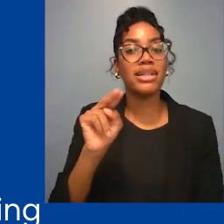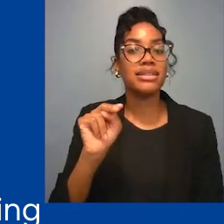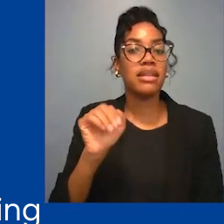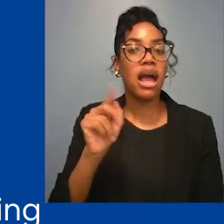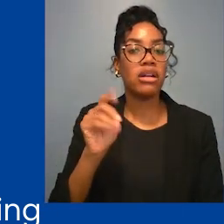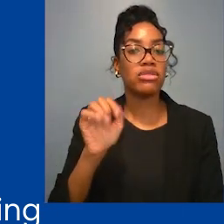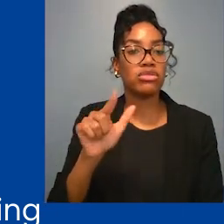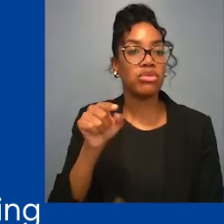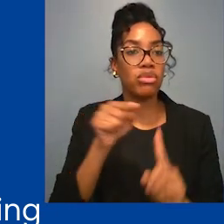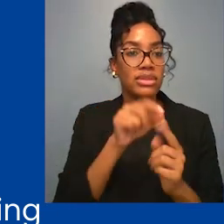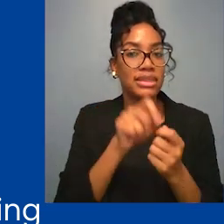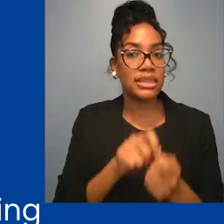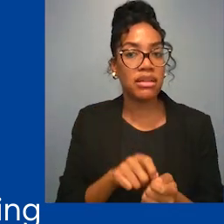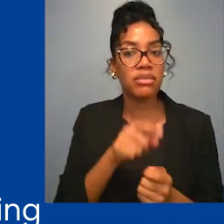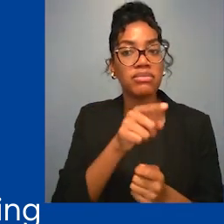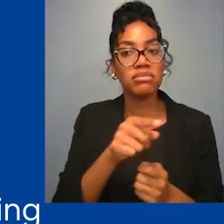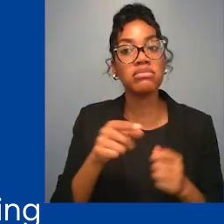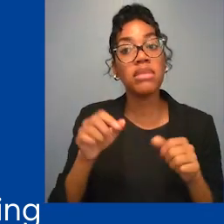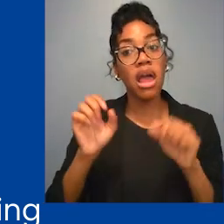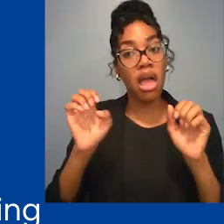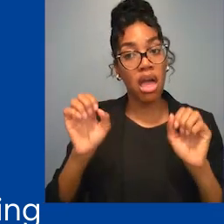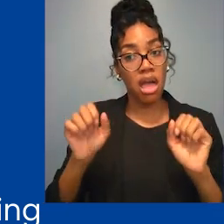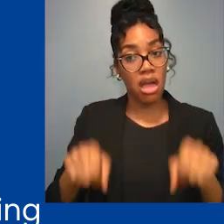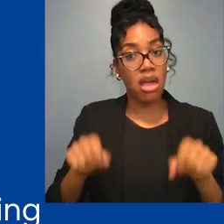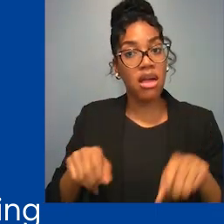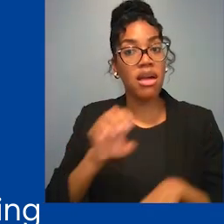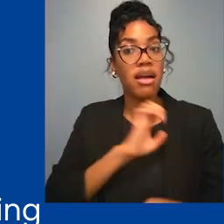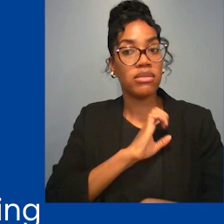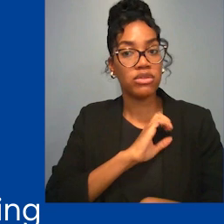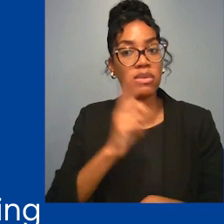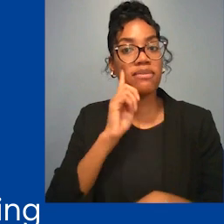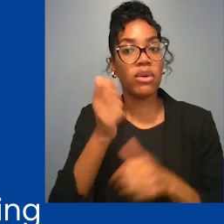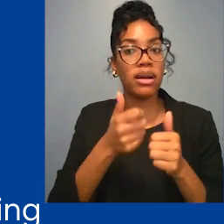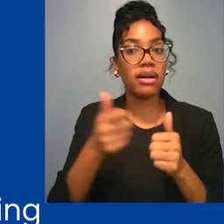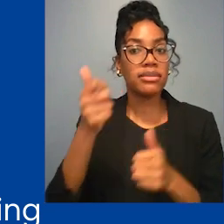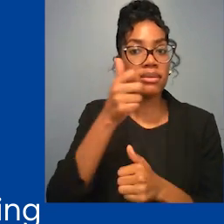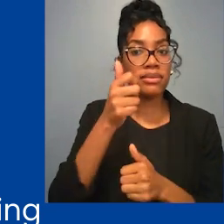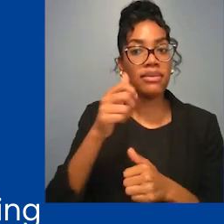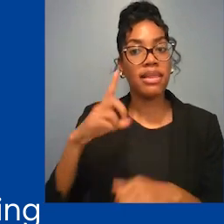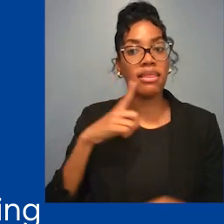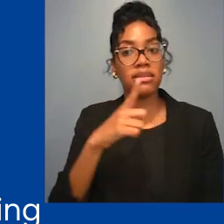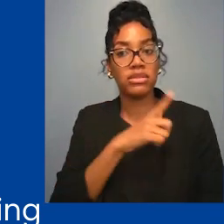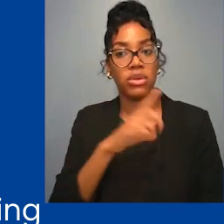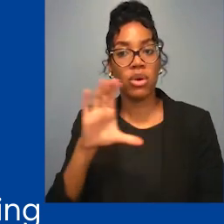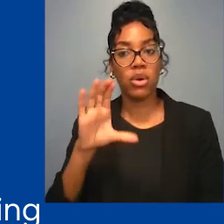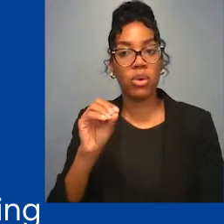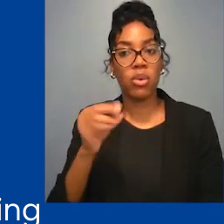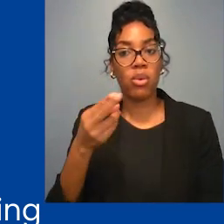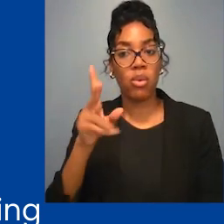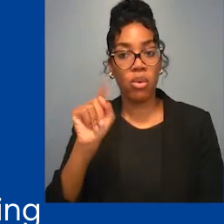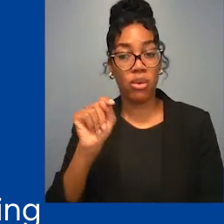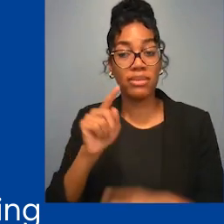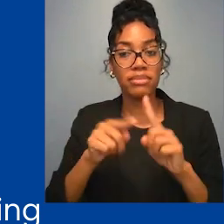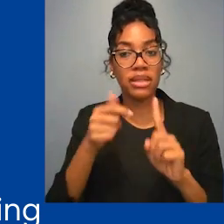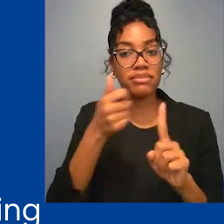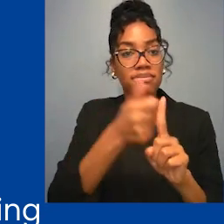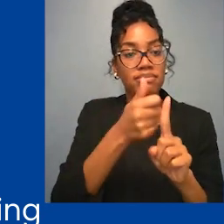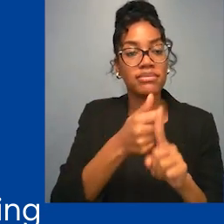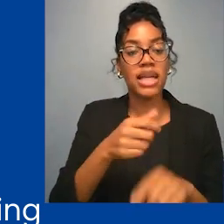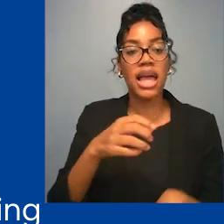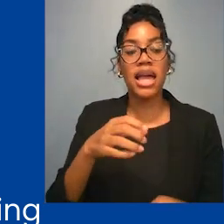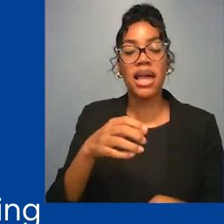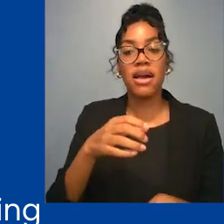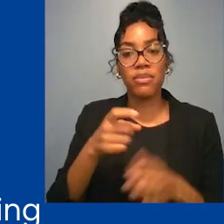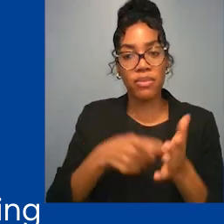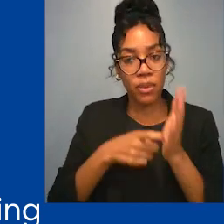legislative cohorts. You are responsible for obtaining your visa. Typical visa types that we see